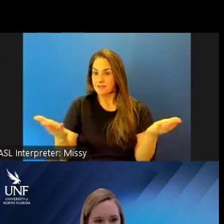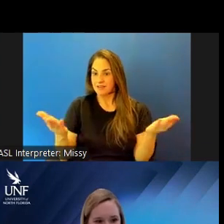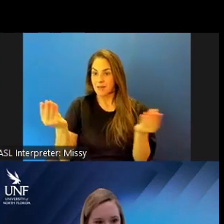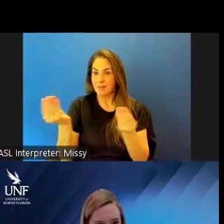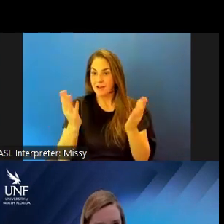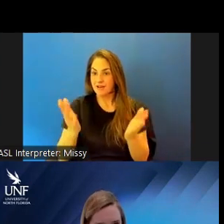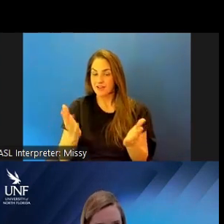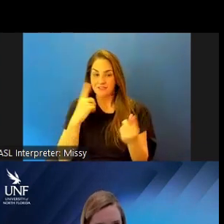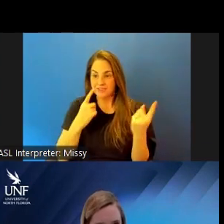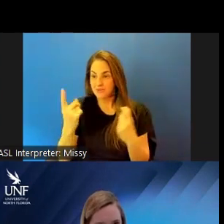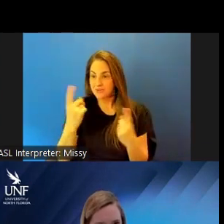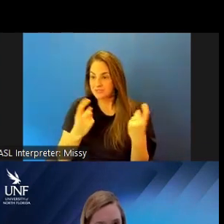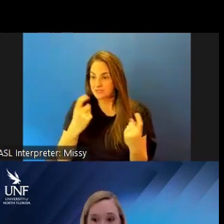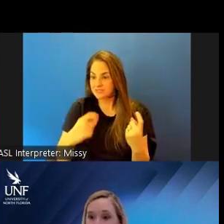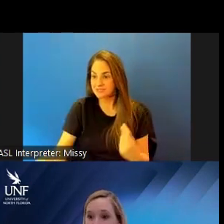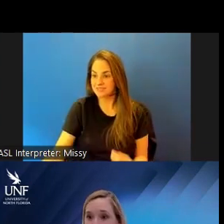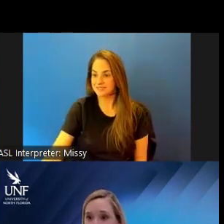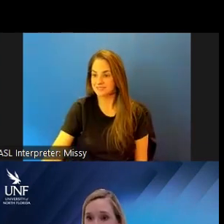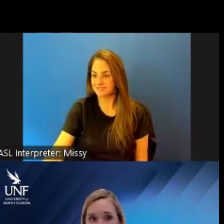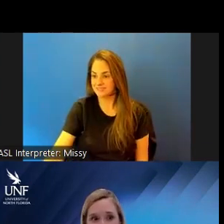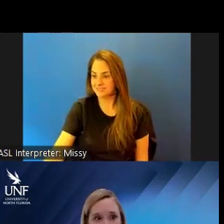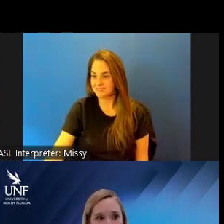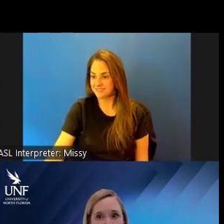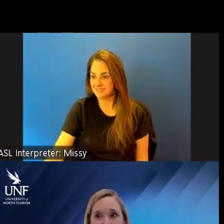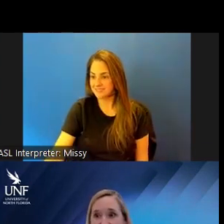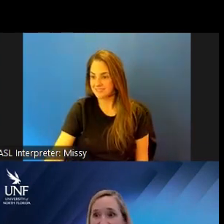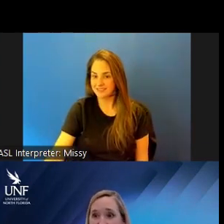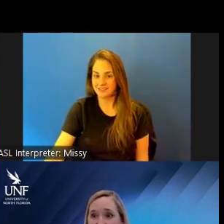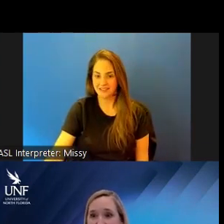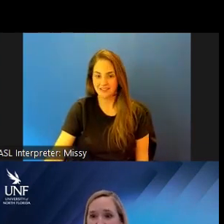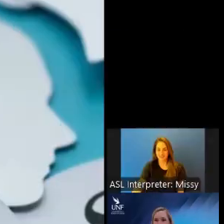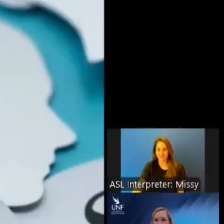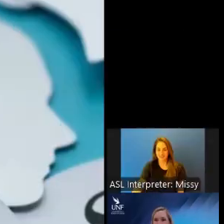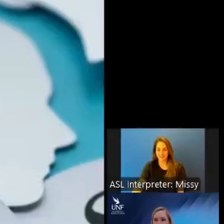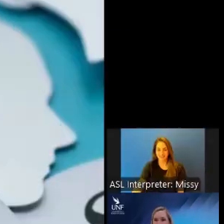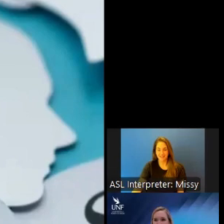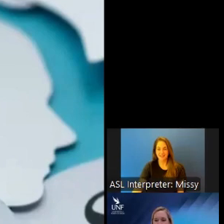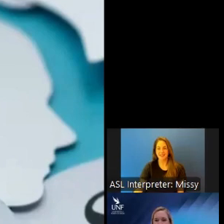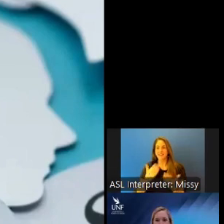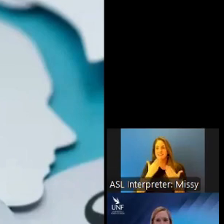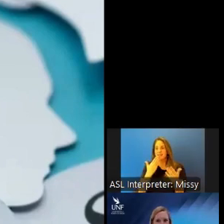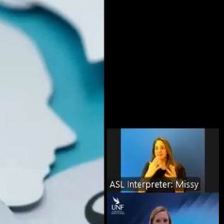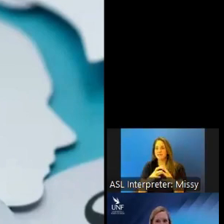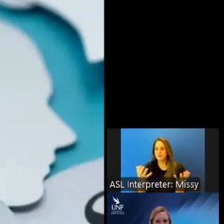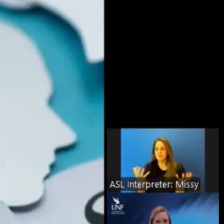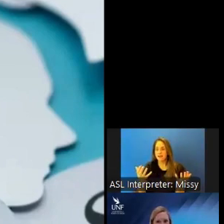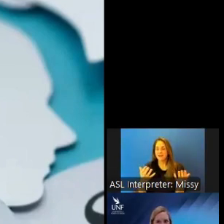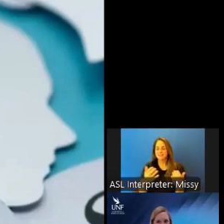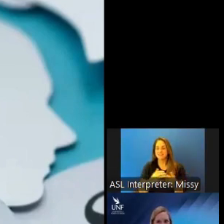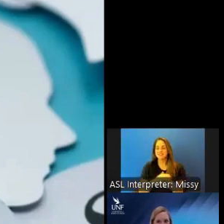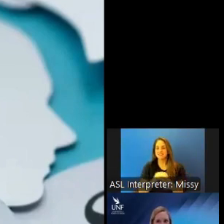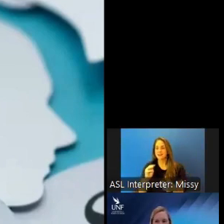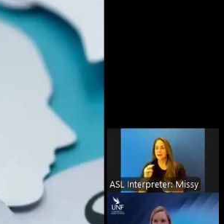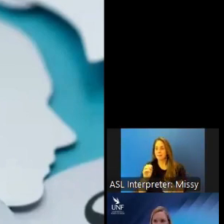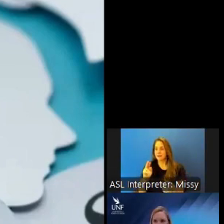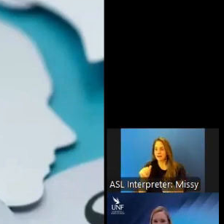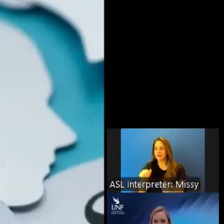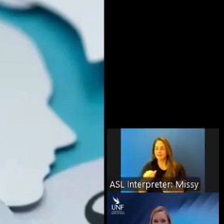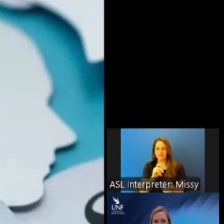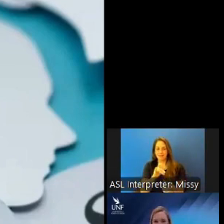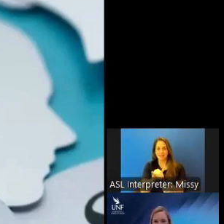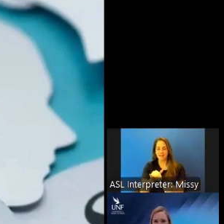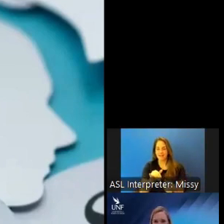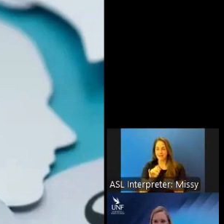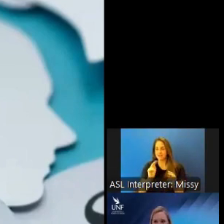moderator. Had to find my button really quick. Thank you so much, Monica and Kelly. I'm looking forward to our conversation. I've